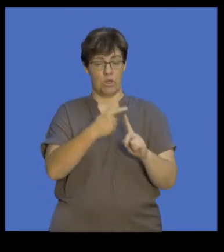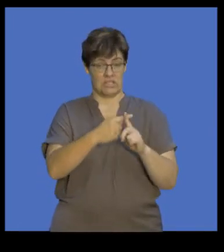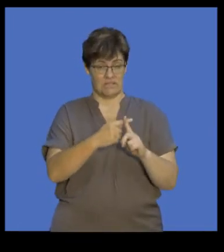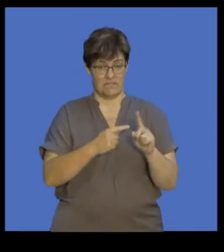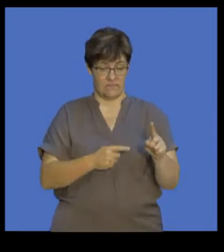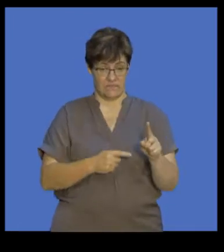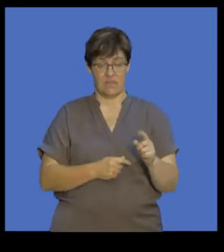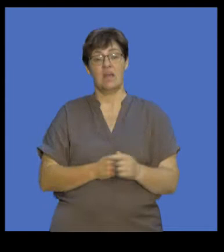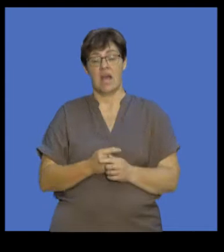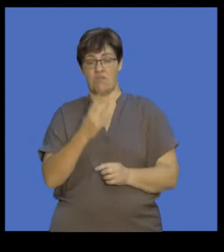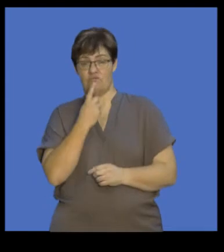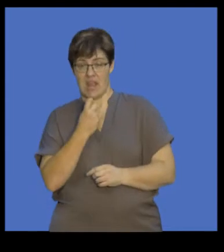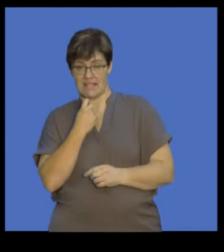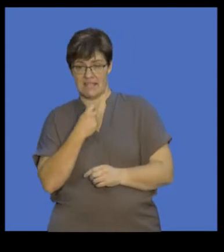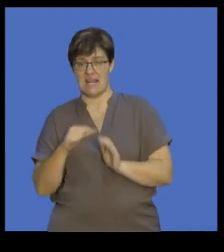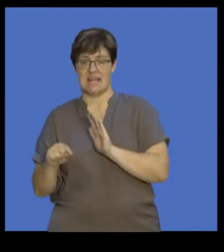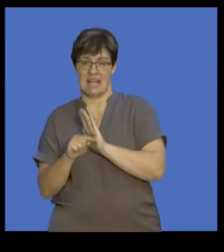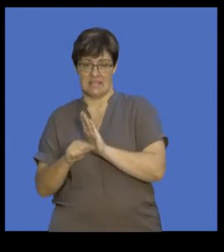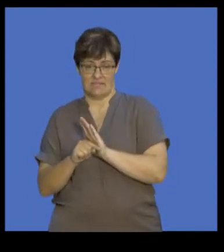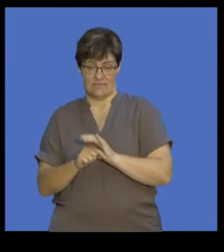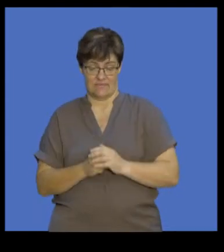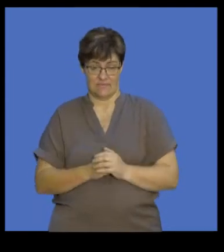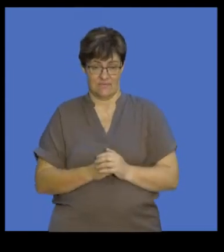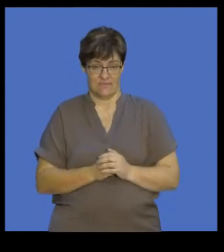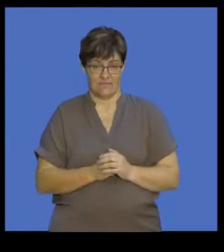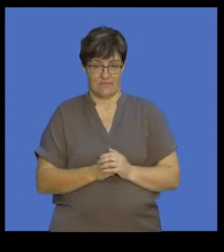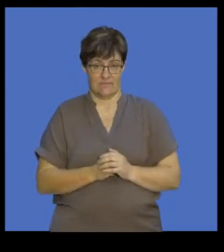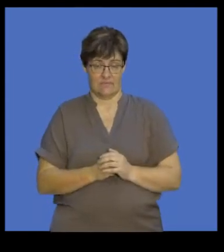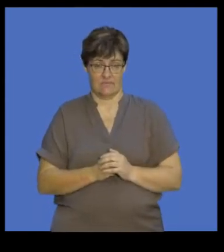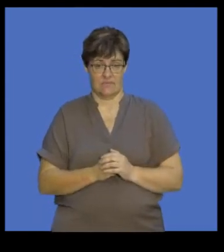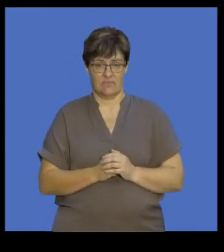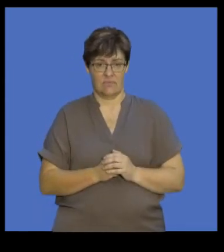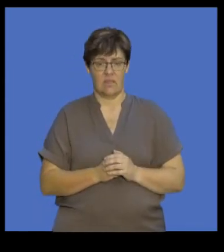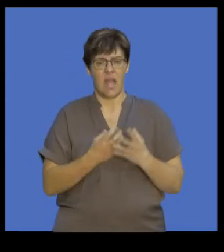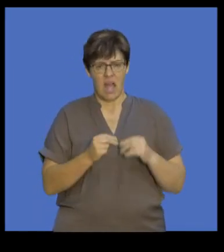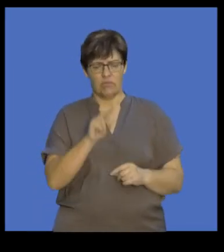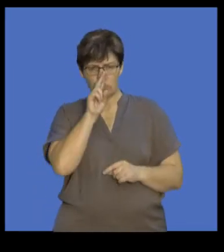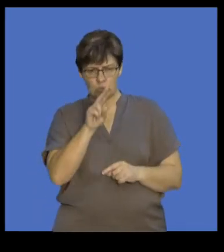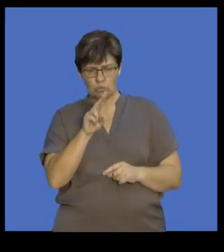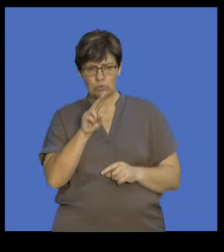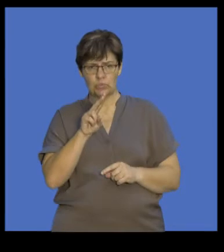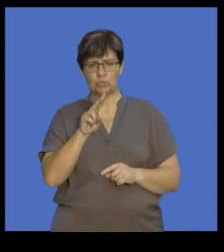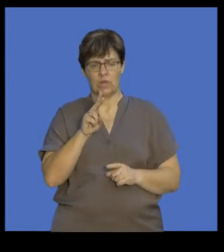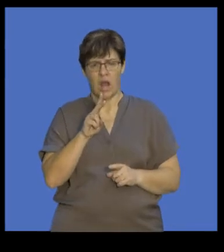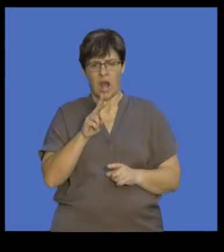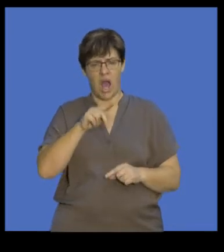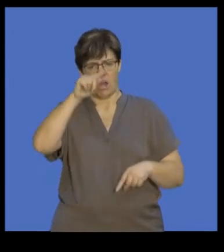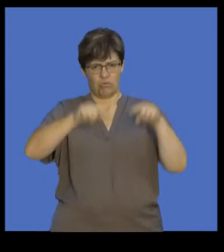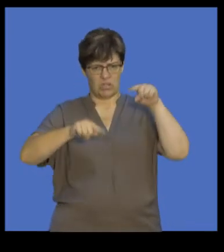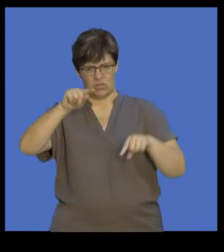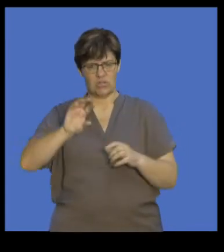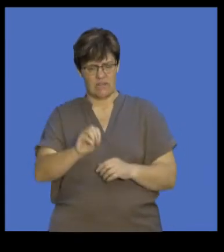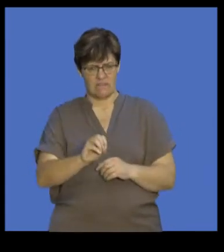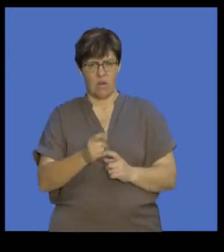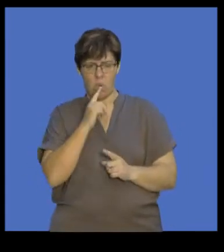terminal, while the red is the negative. And then you'd also realize that there are 2 calibrations or graduations. The other